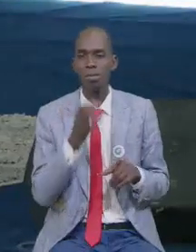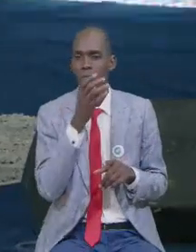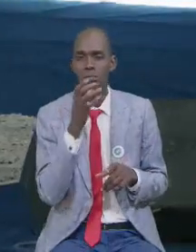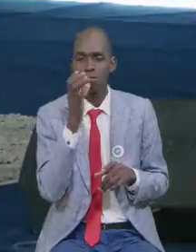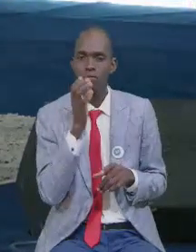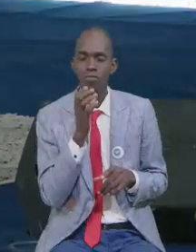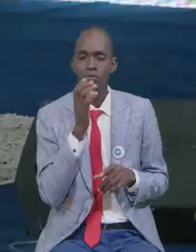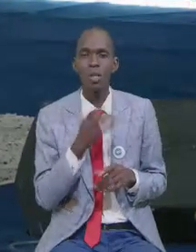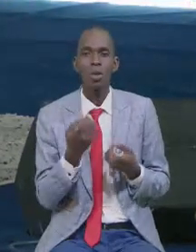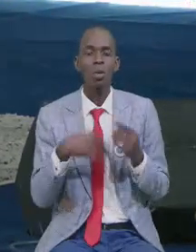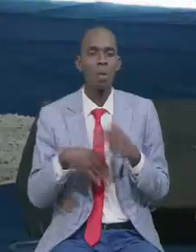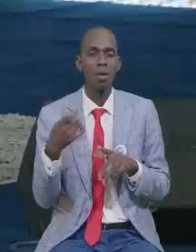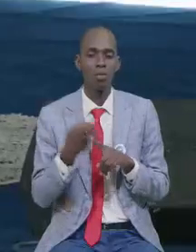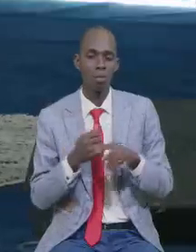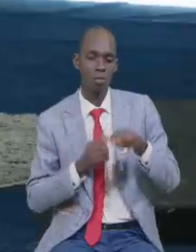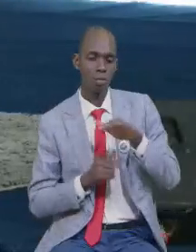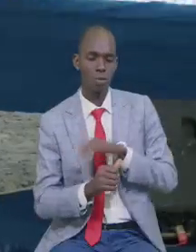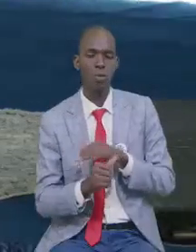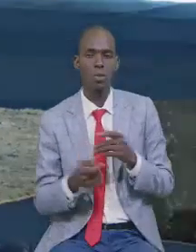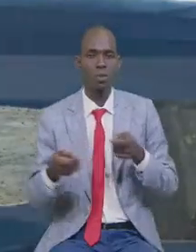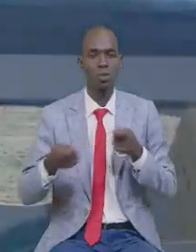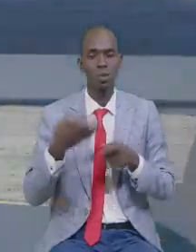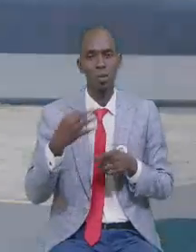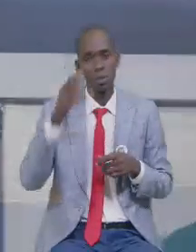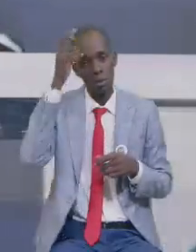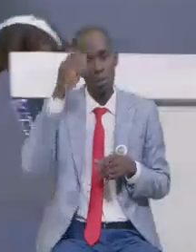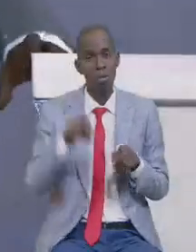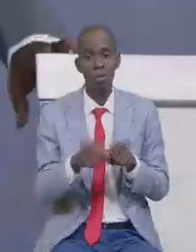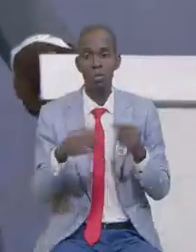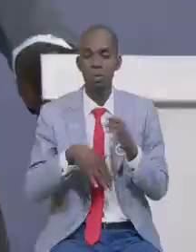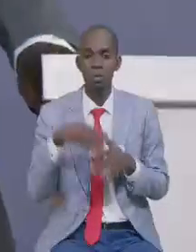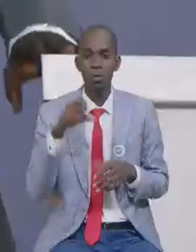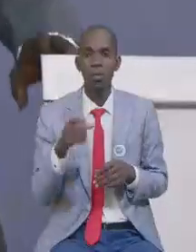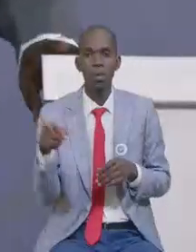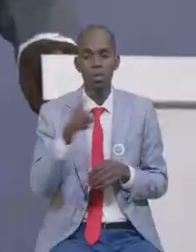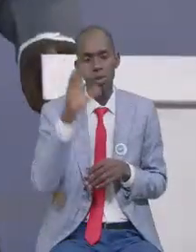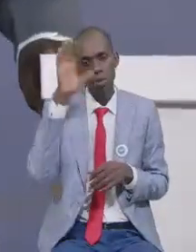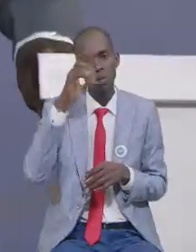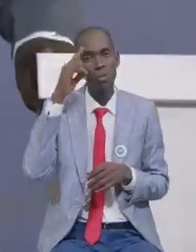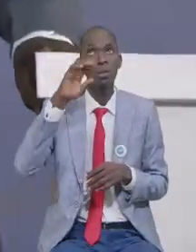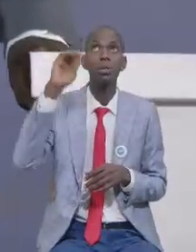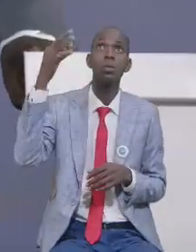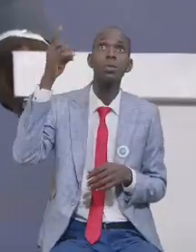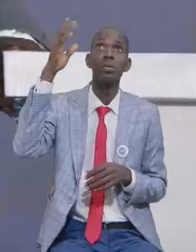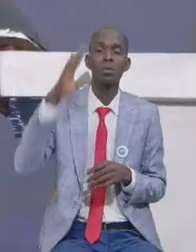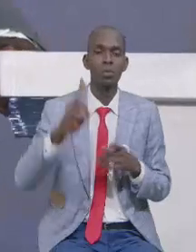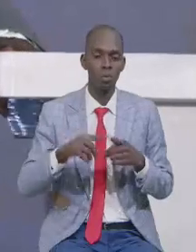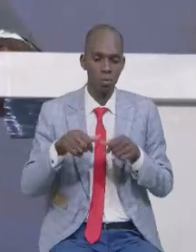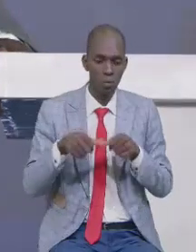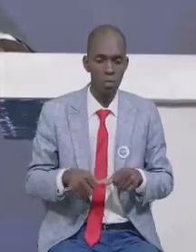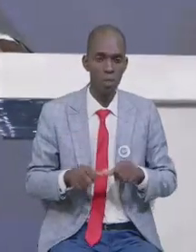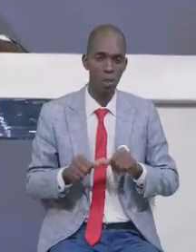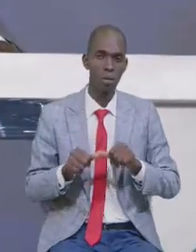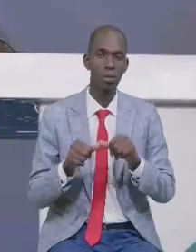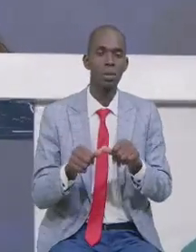control of Satan. And as you come out, and then you see for the grace of God to remain, to abide in